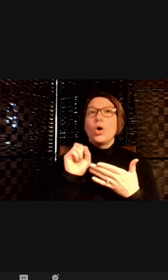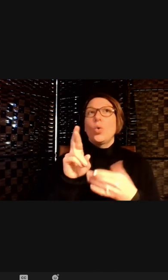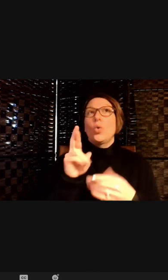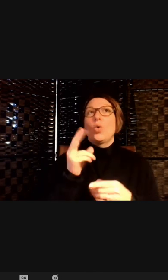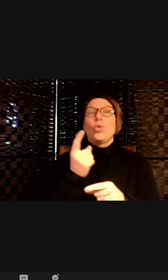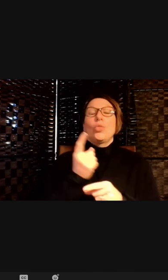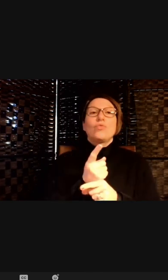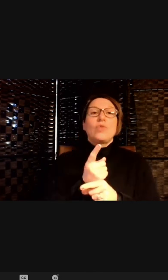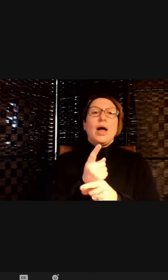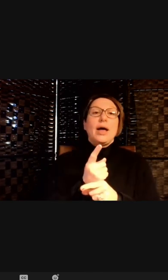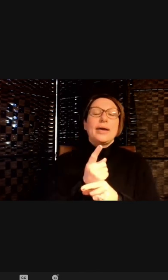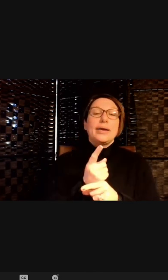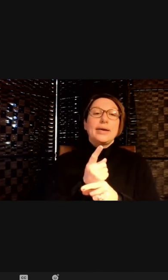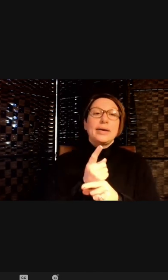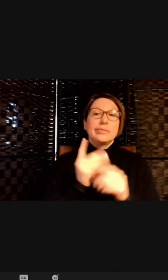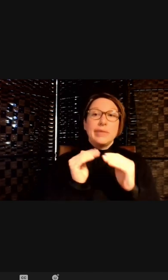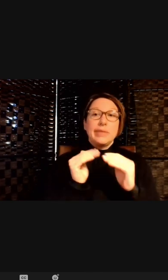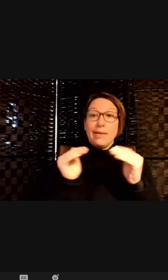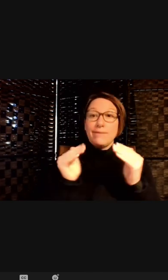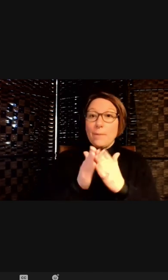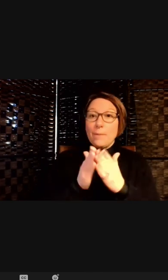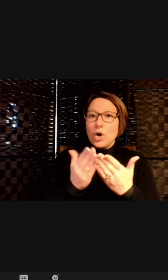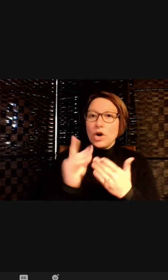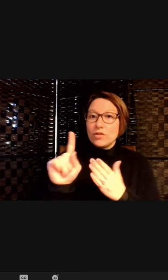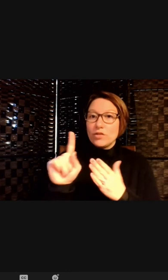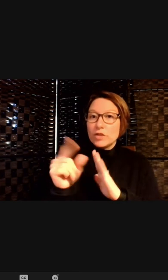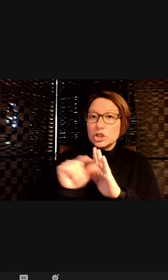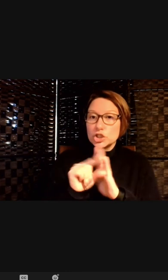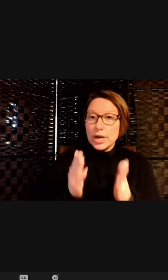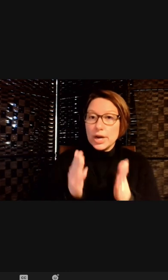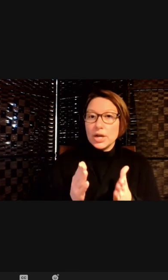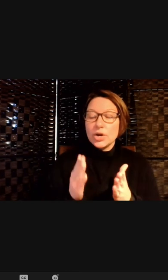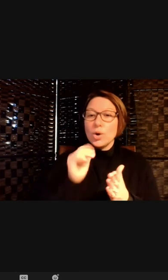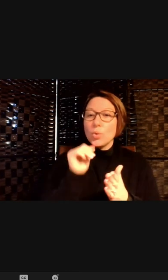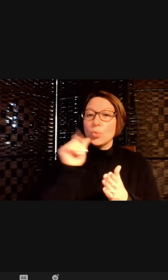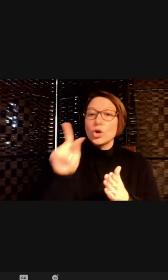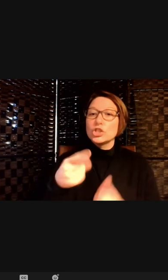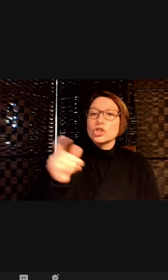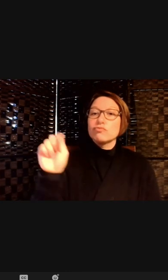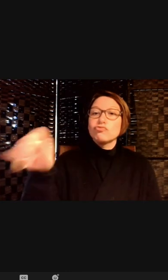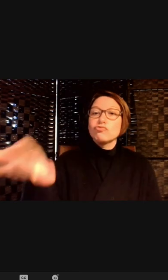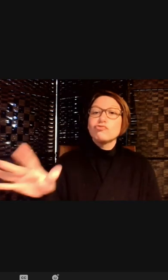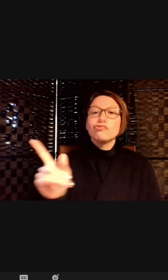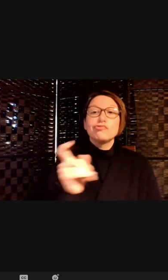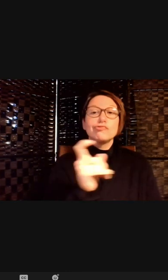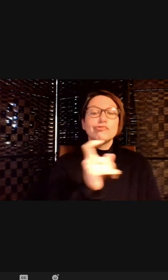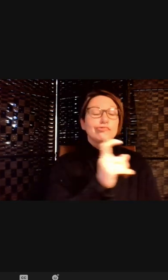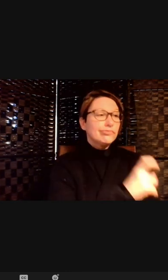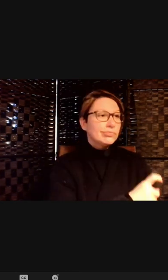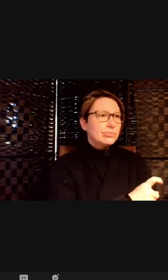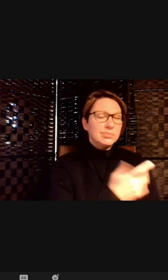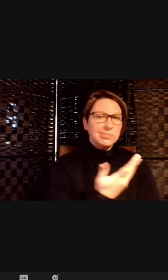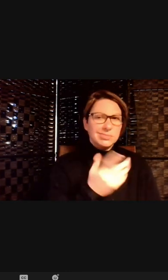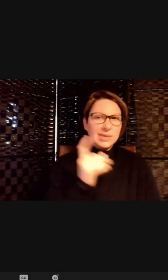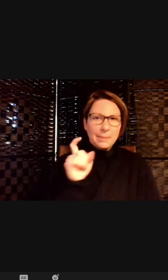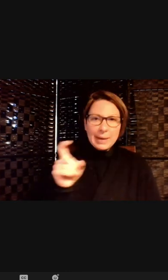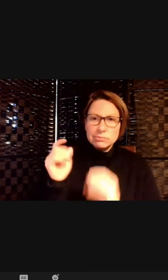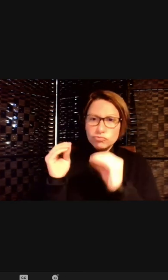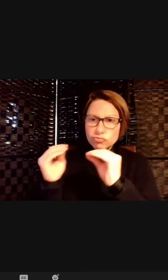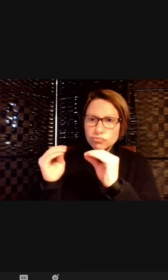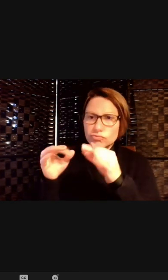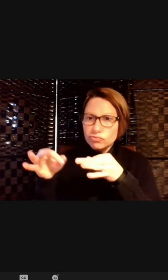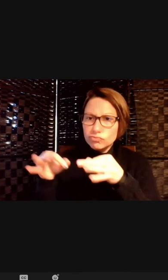level book to a first grader, I wouldn't just drop it off and walk away. There has to be instruction that happens there.